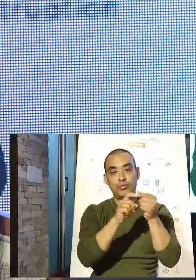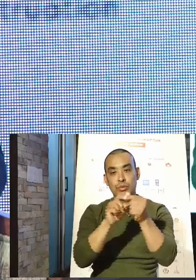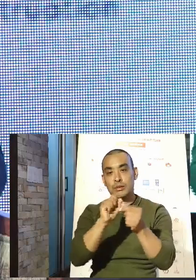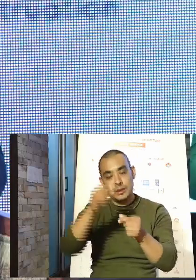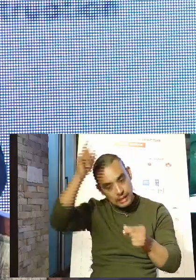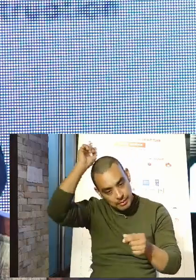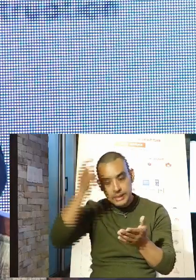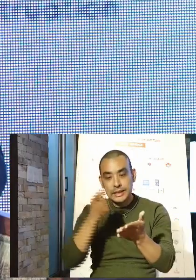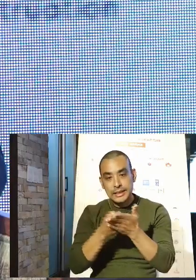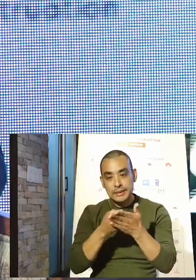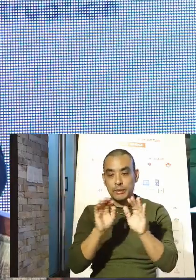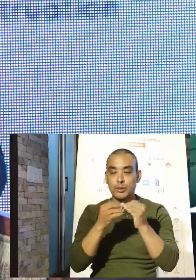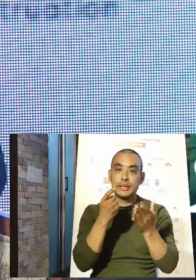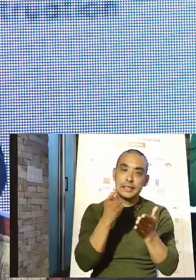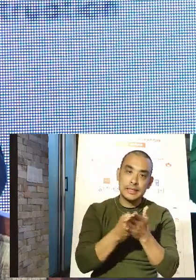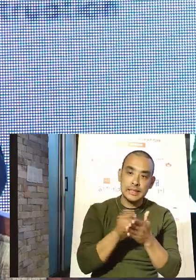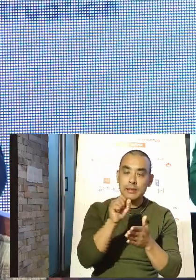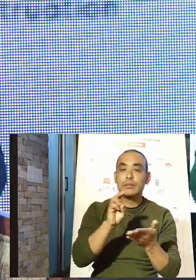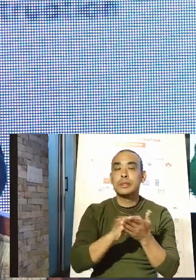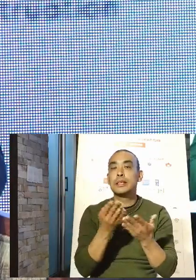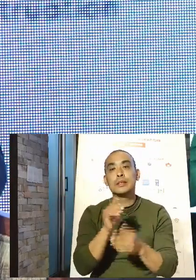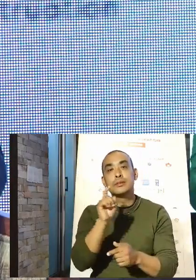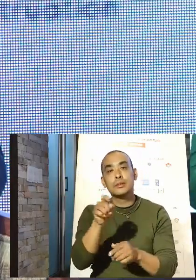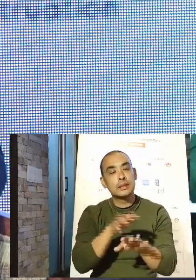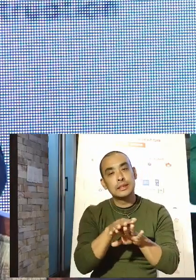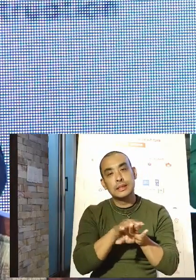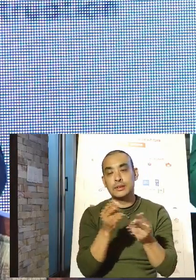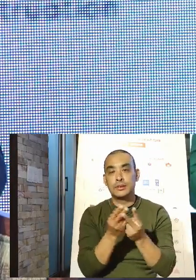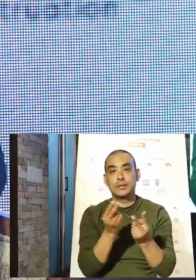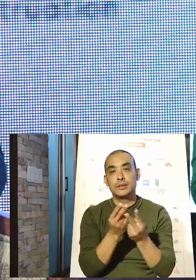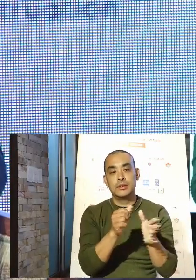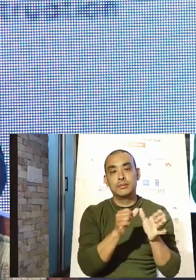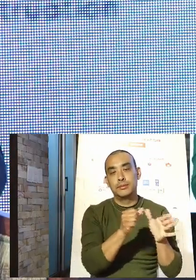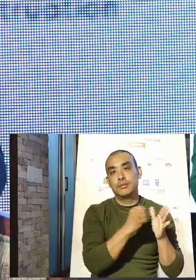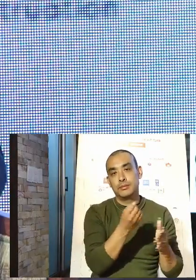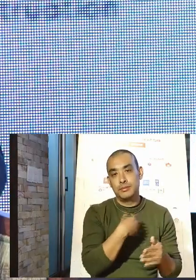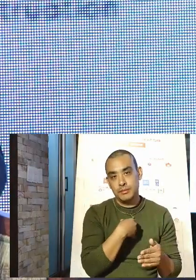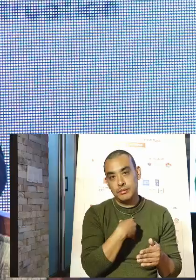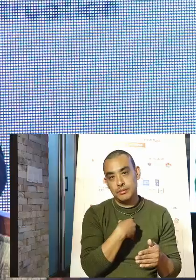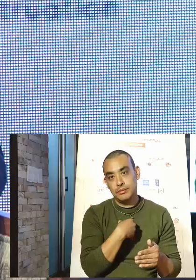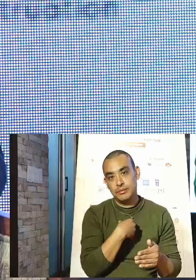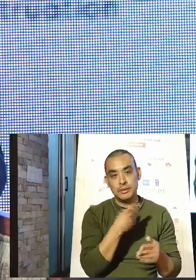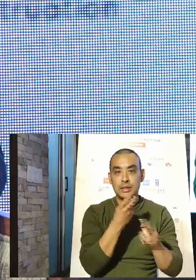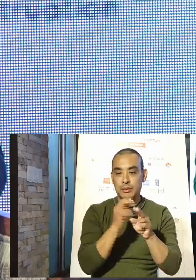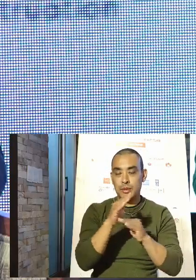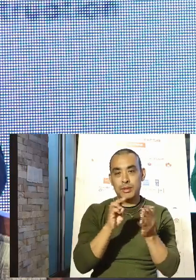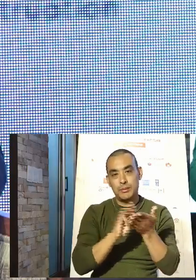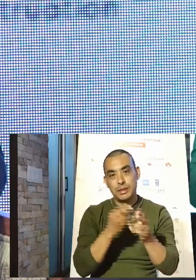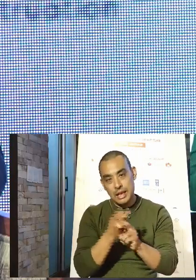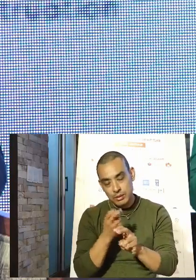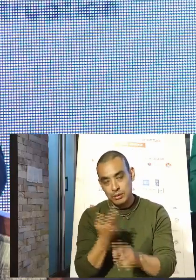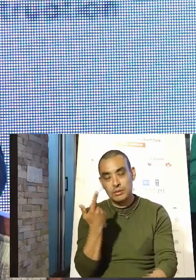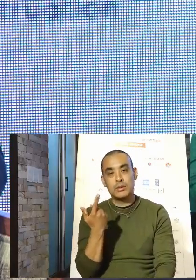norms, we're asking that, what's at stake for them? A lot is at stake, right? Whether that be they could be kicked out from their families, whether